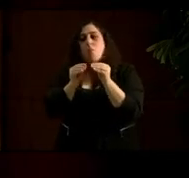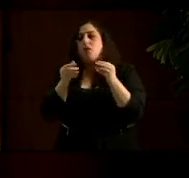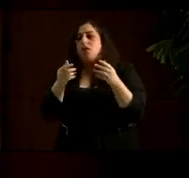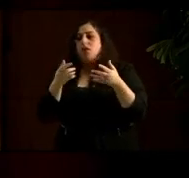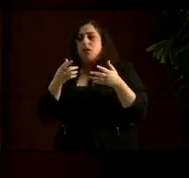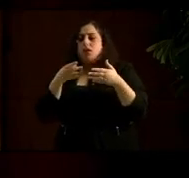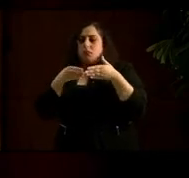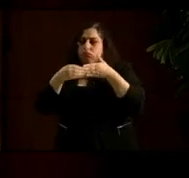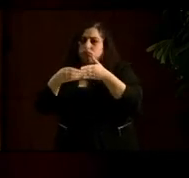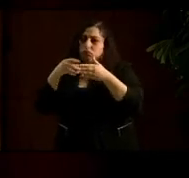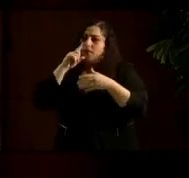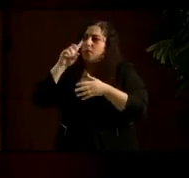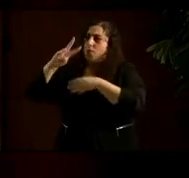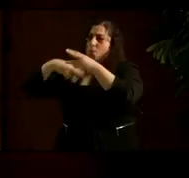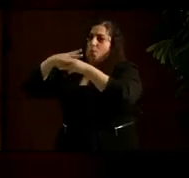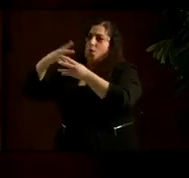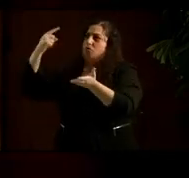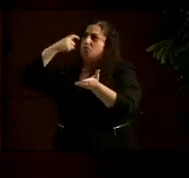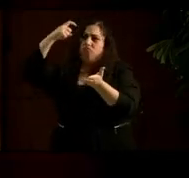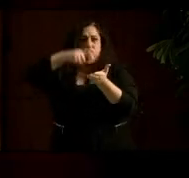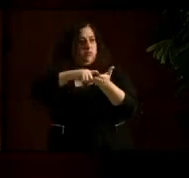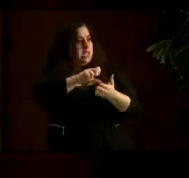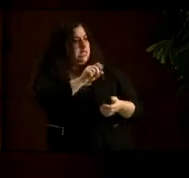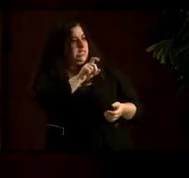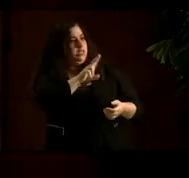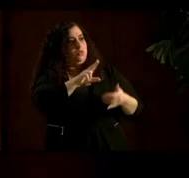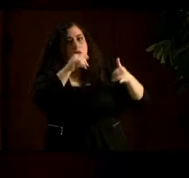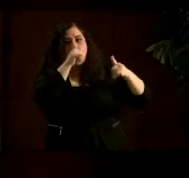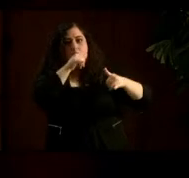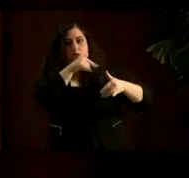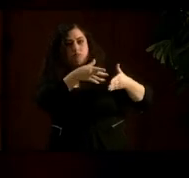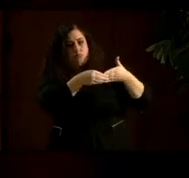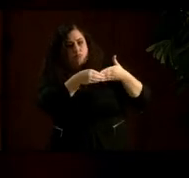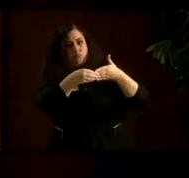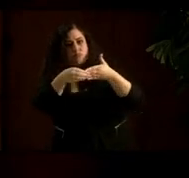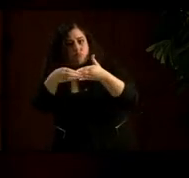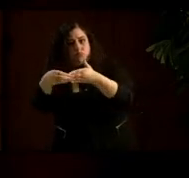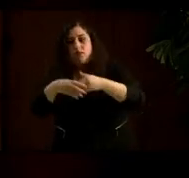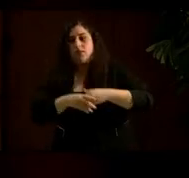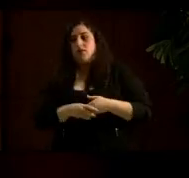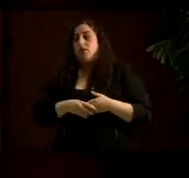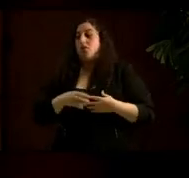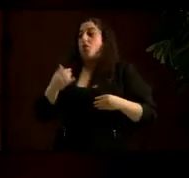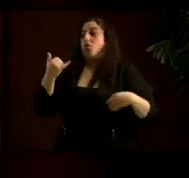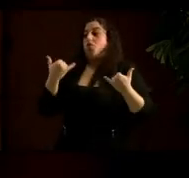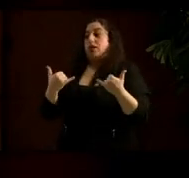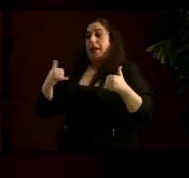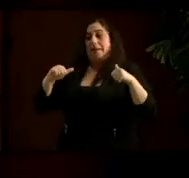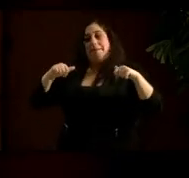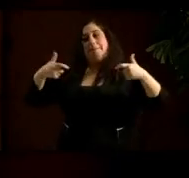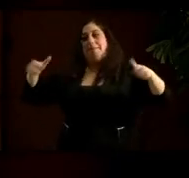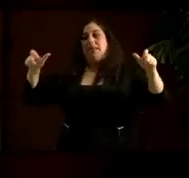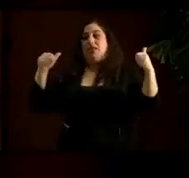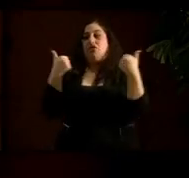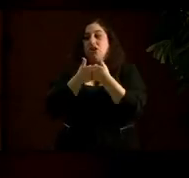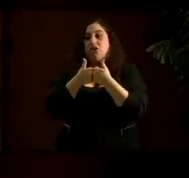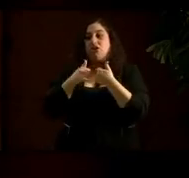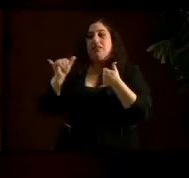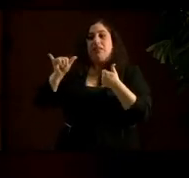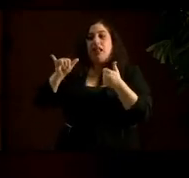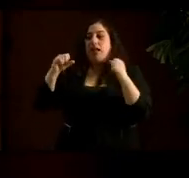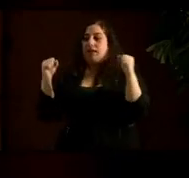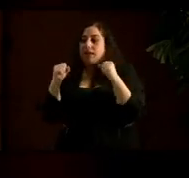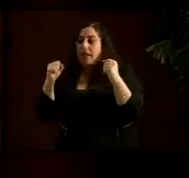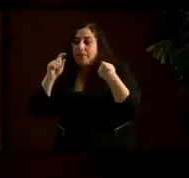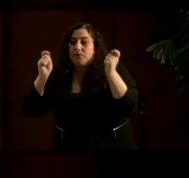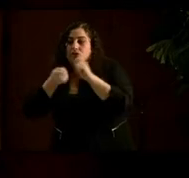age, climate change, homelessness, racial and social inequity, health disparities, cannot be solved by innovating in